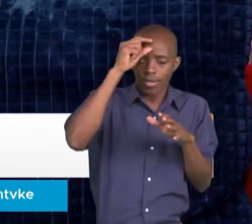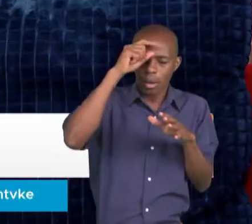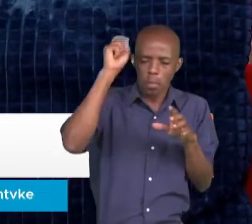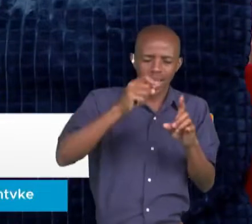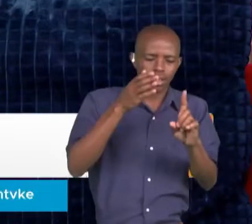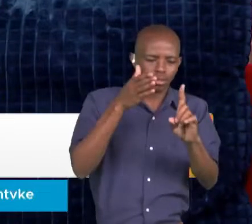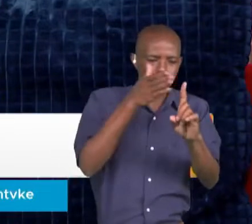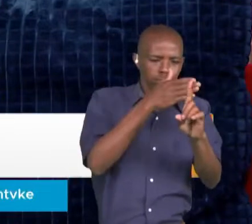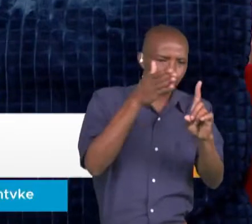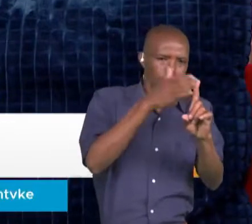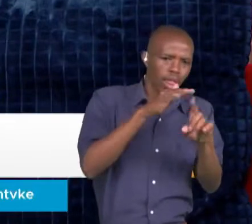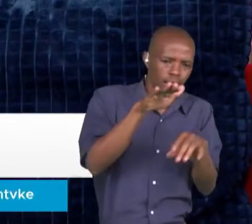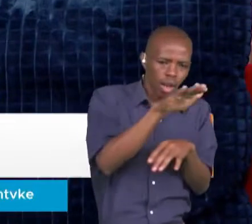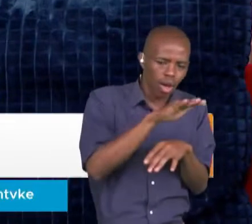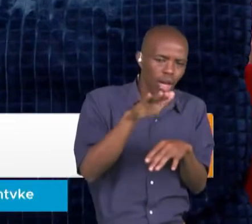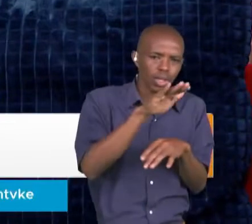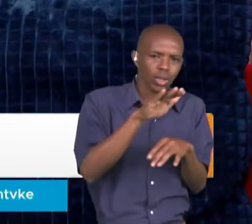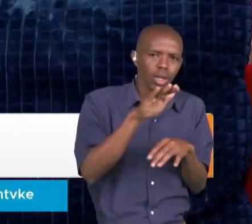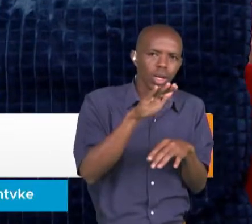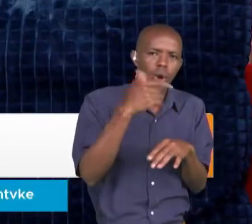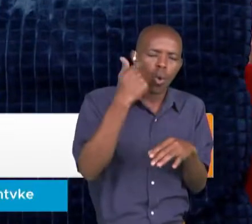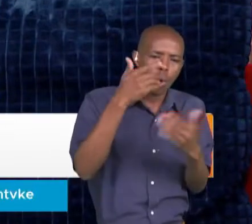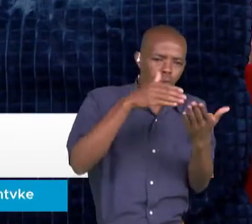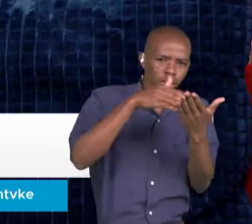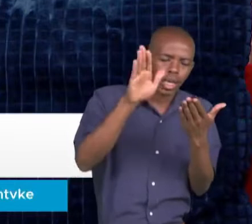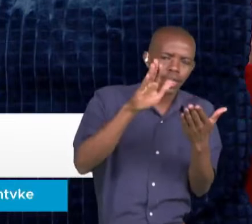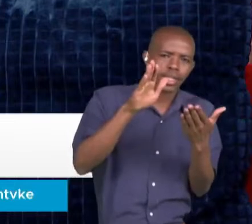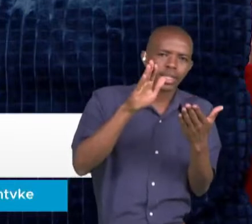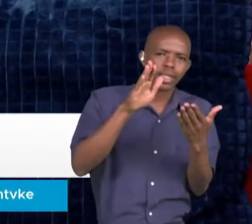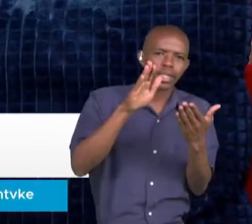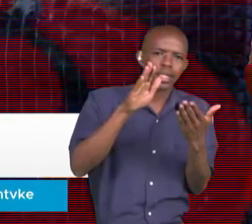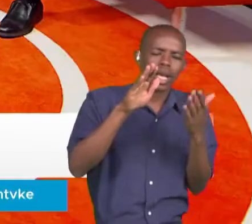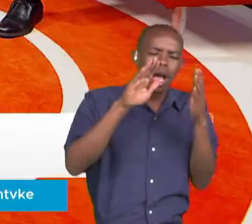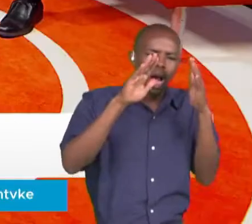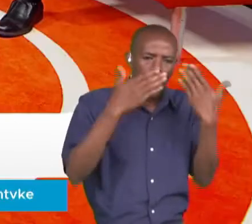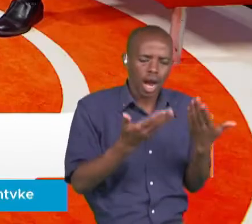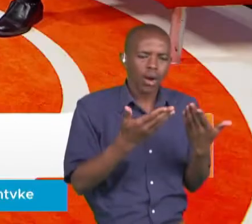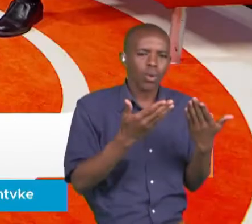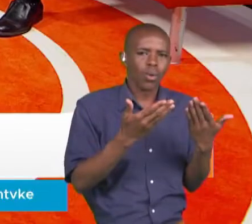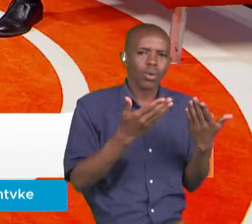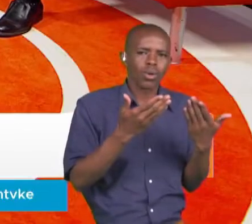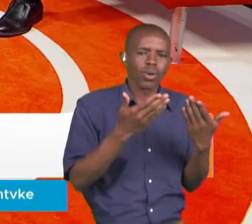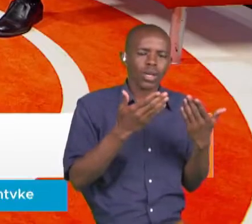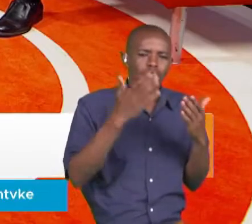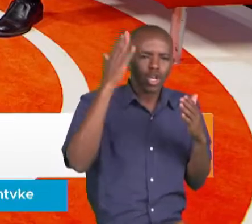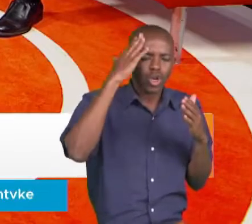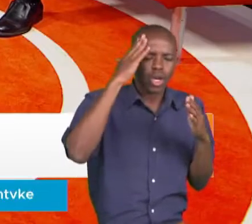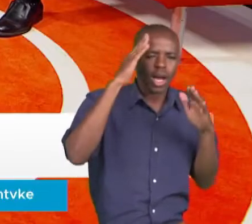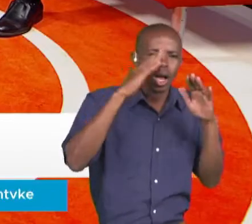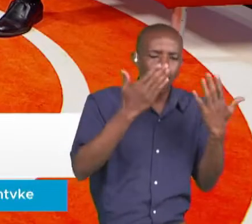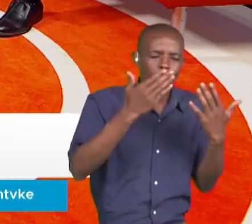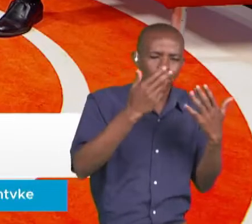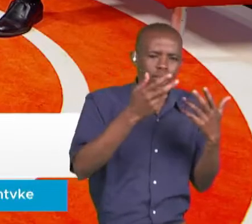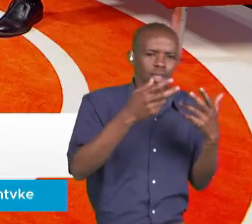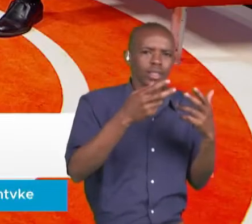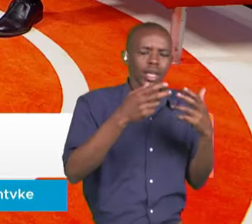tracking location, whoever who's been sent. Are they even interested? How did they even come to know mm-hmm. that those guys are